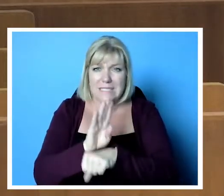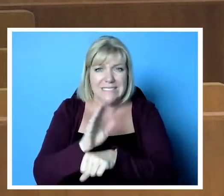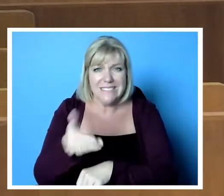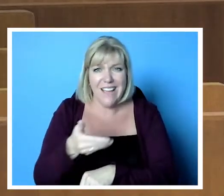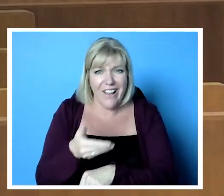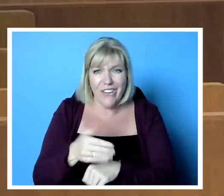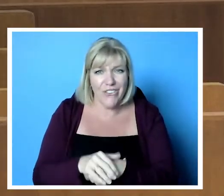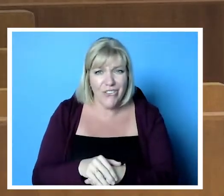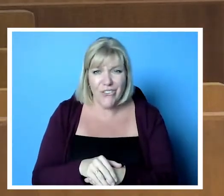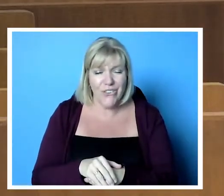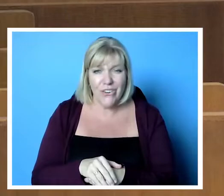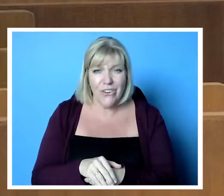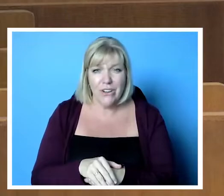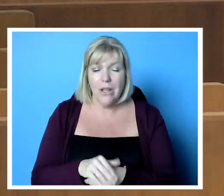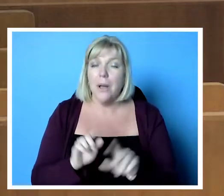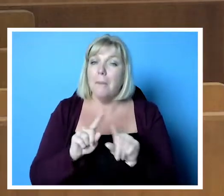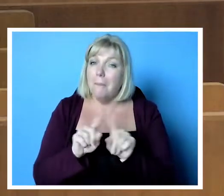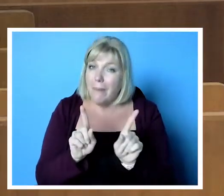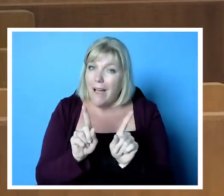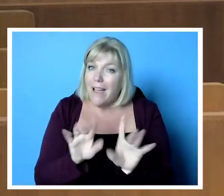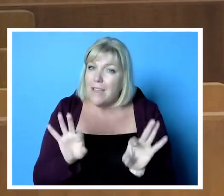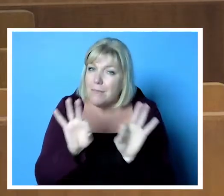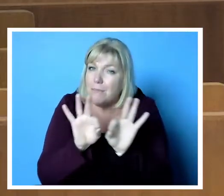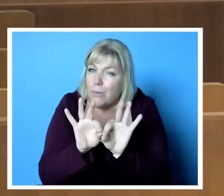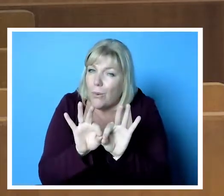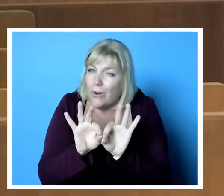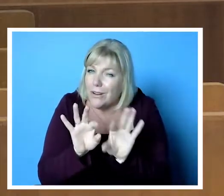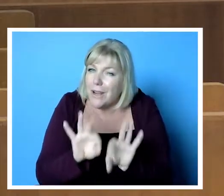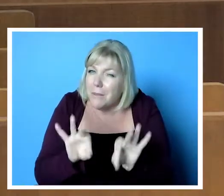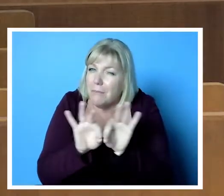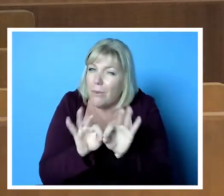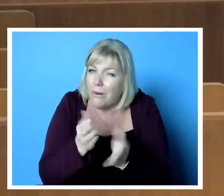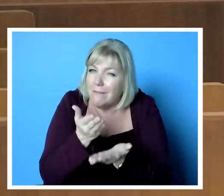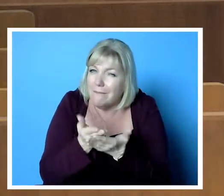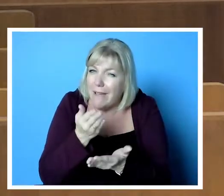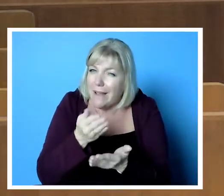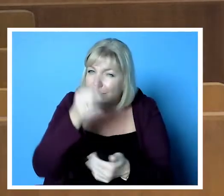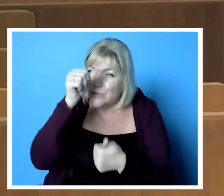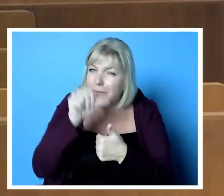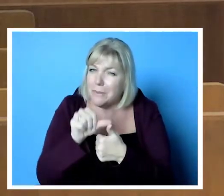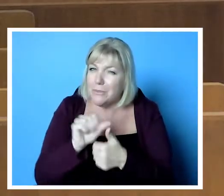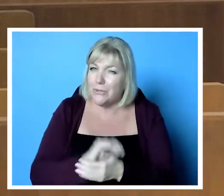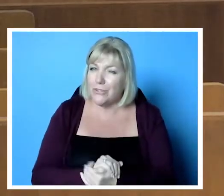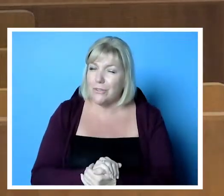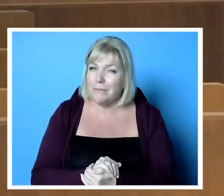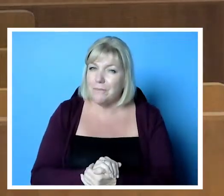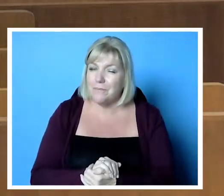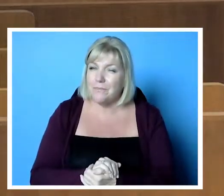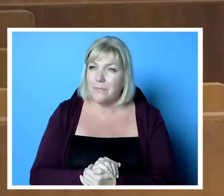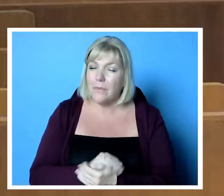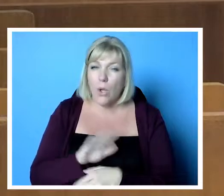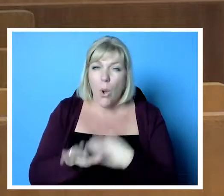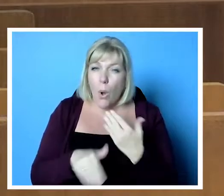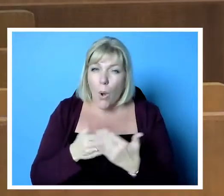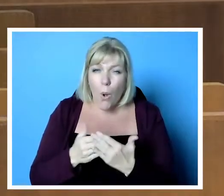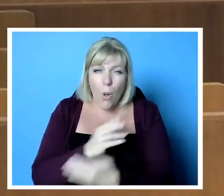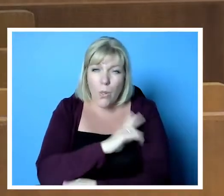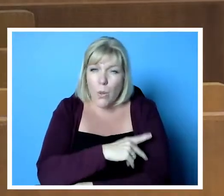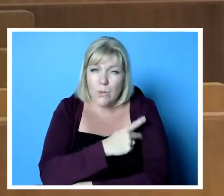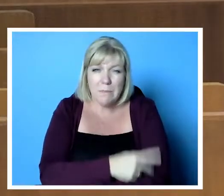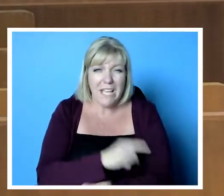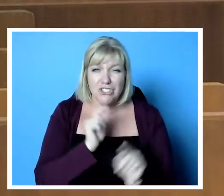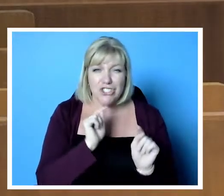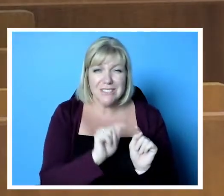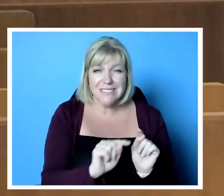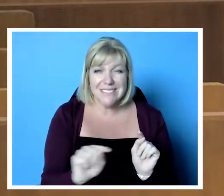But here's an incredibly important fact to take away from this story. The patients that Ruth cared for